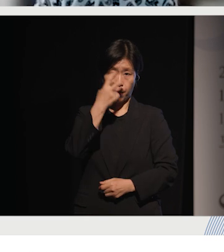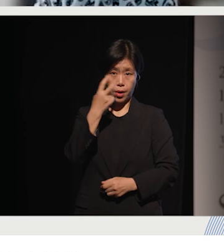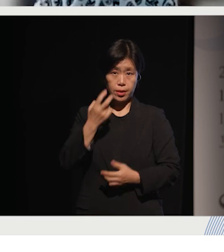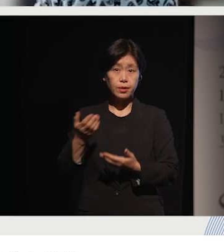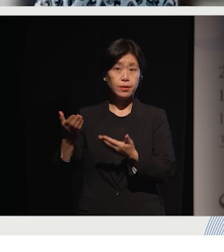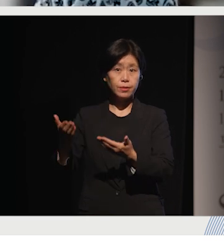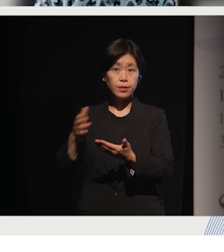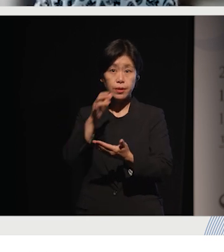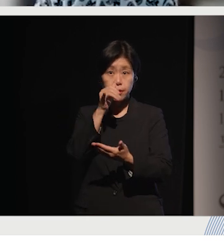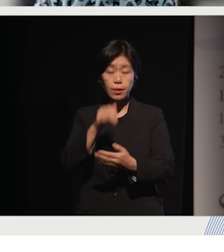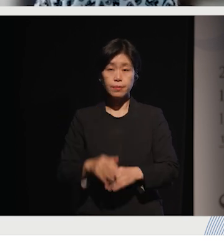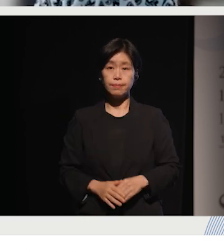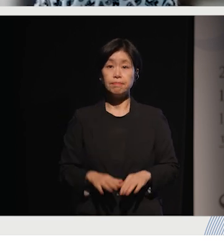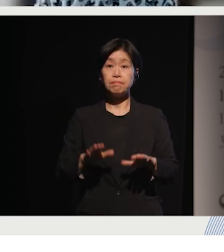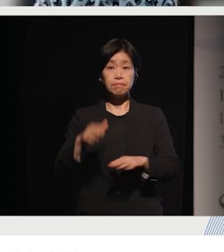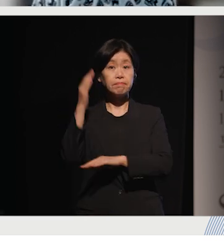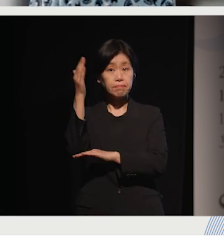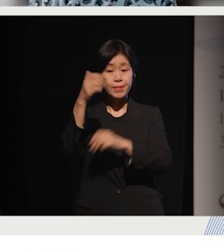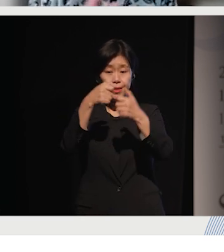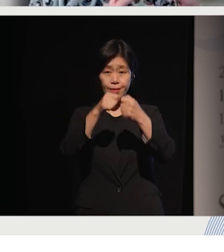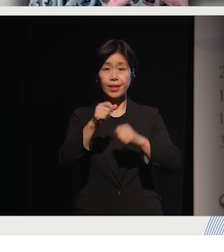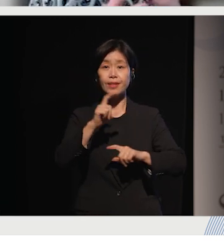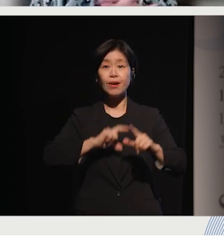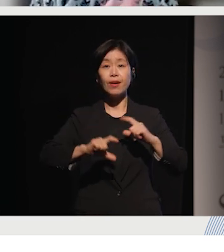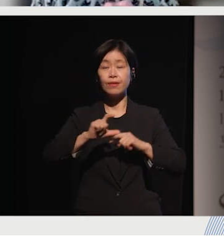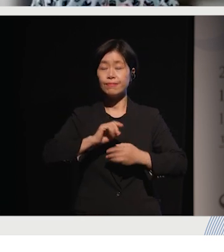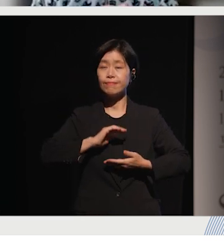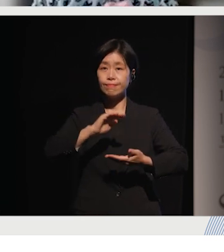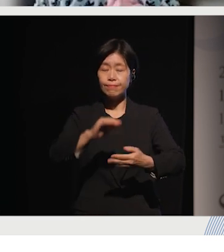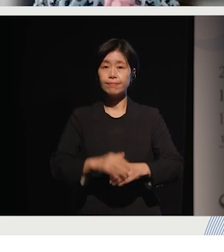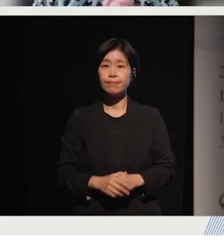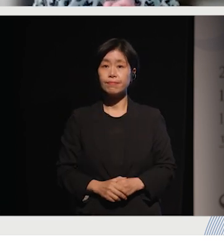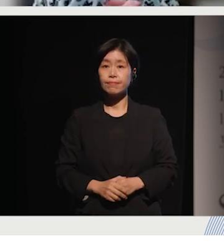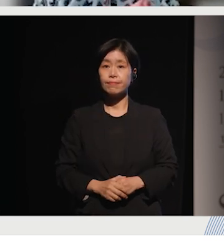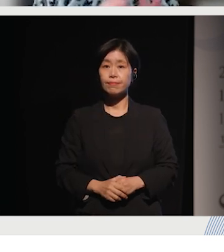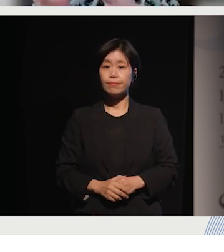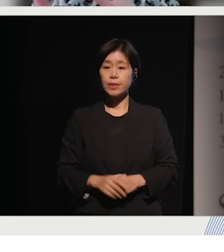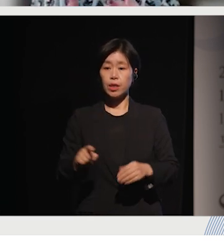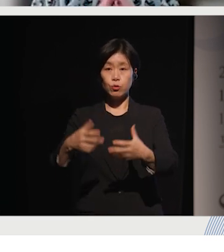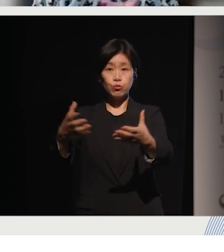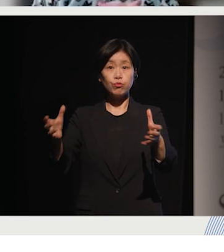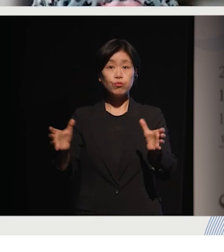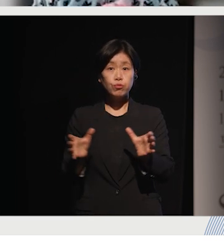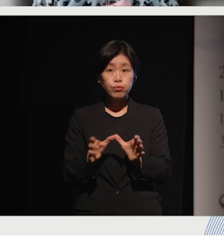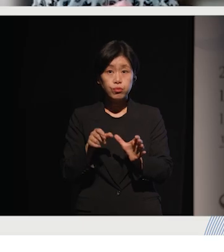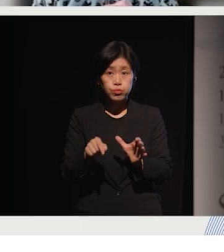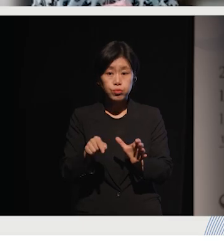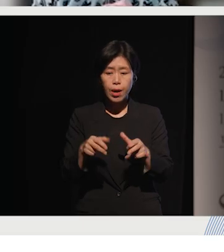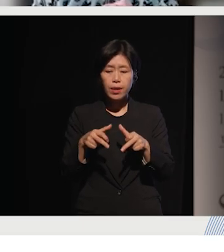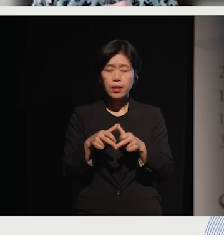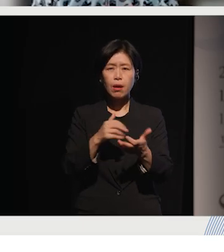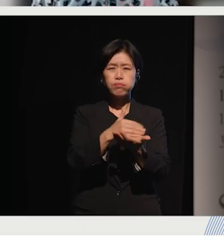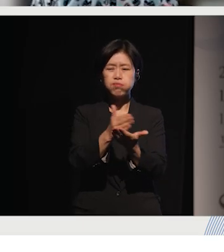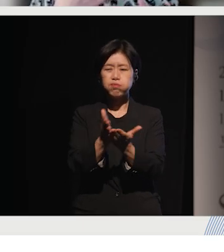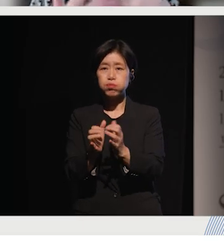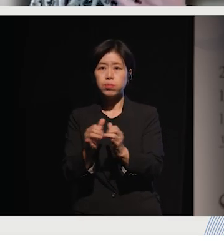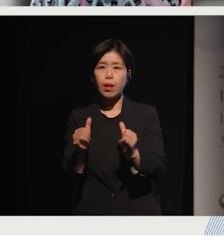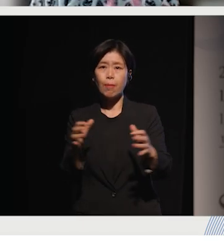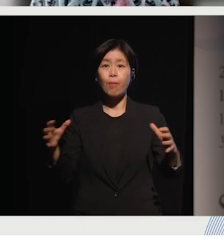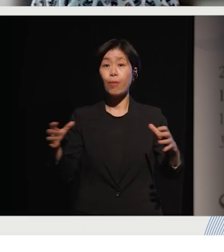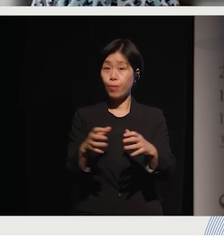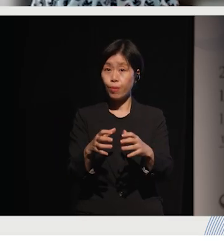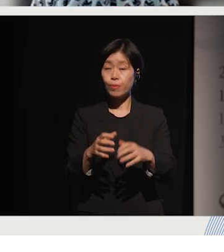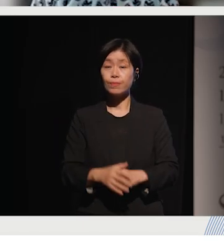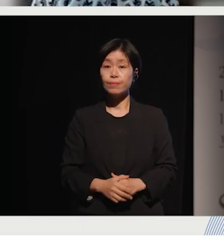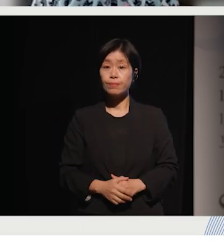that have all different types of disabilities, and we connect them to our colleagues in the different Smithsonian museums so